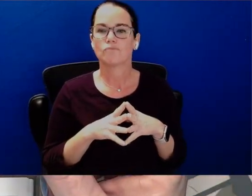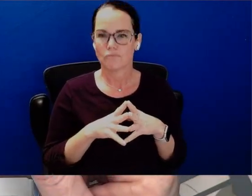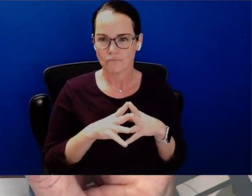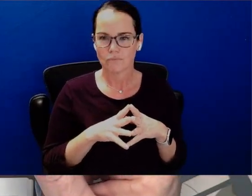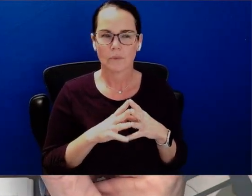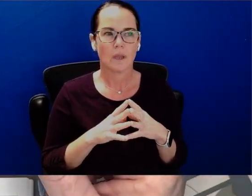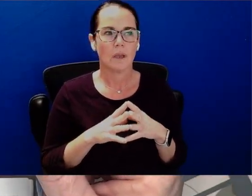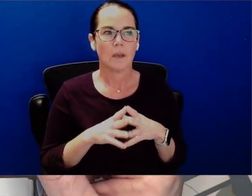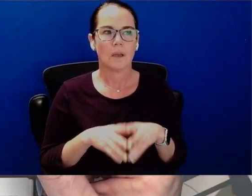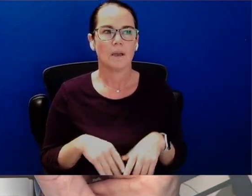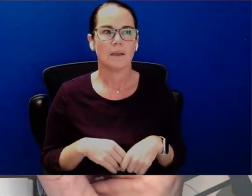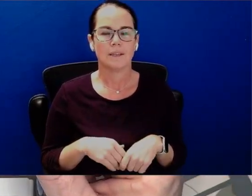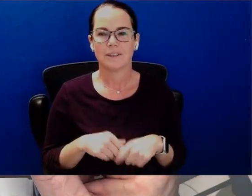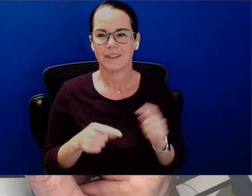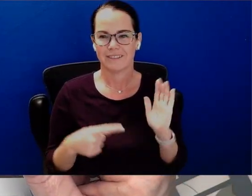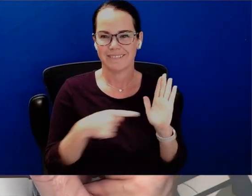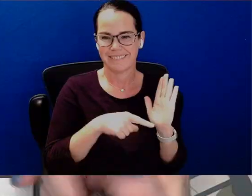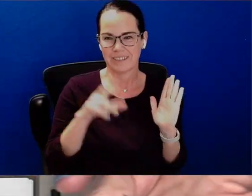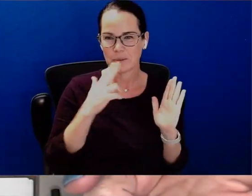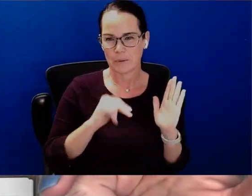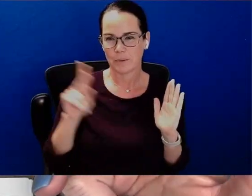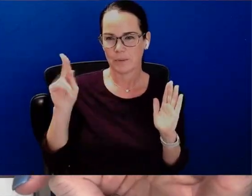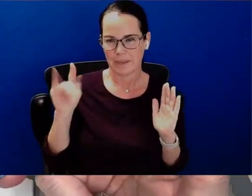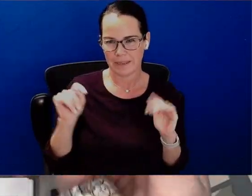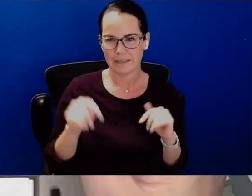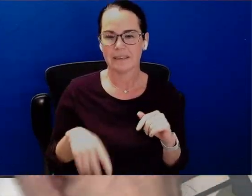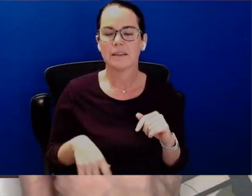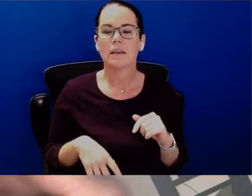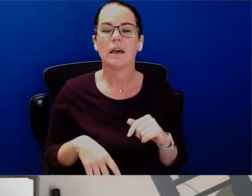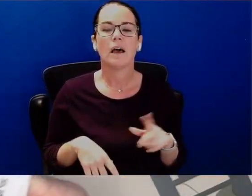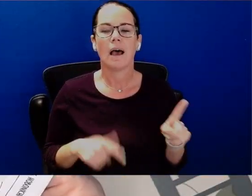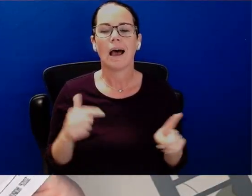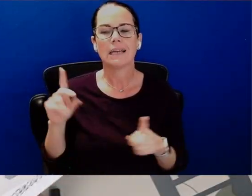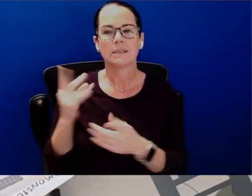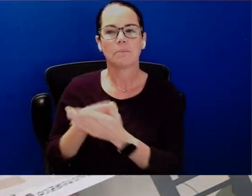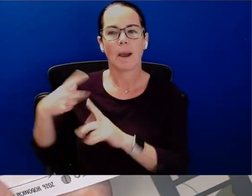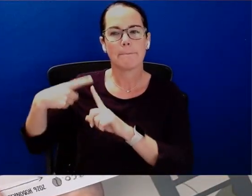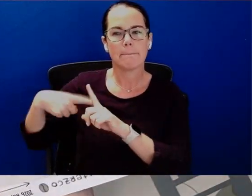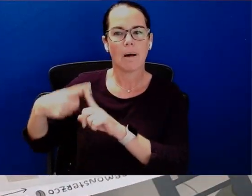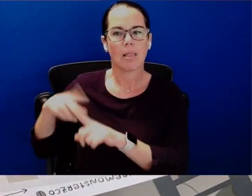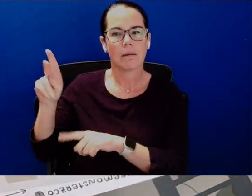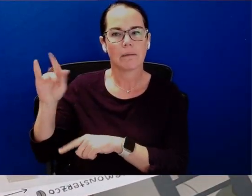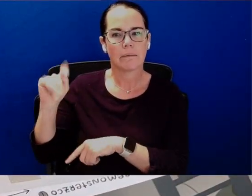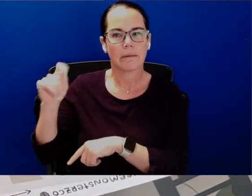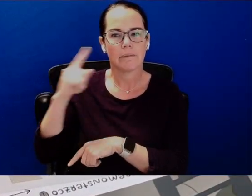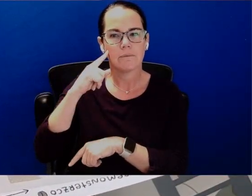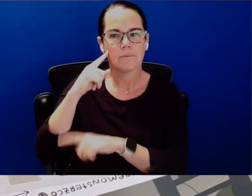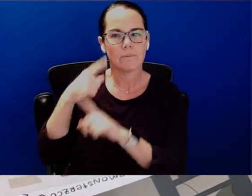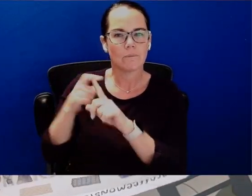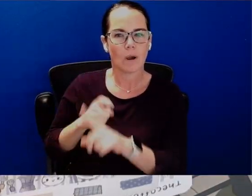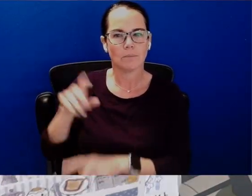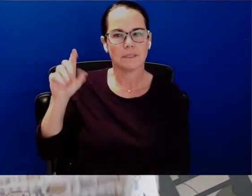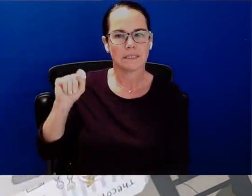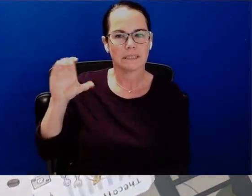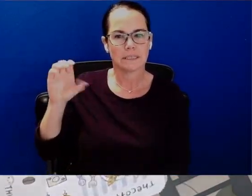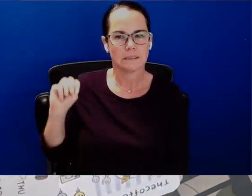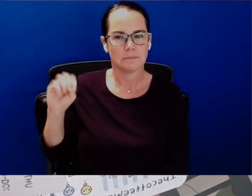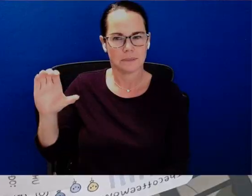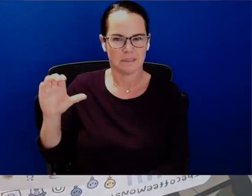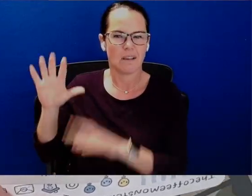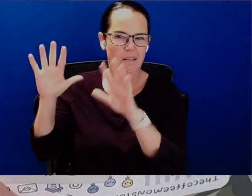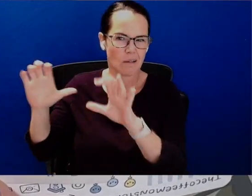So there's this super cute kit. I got the monthly kits from the Coffee Monsters Co.